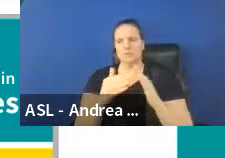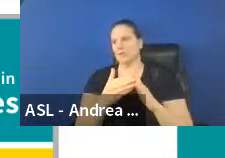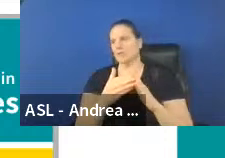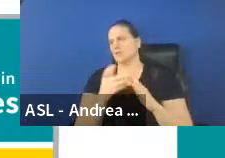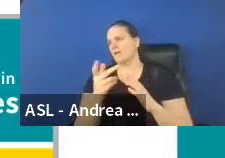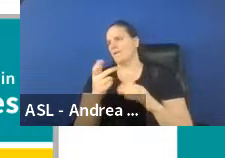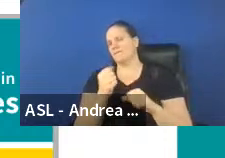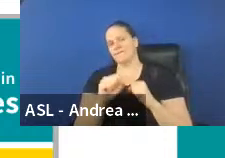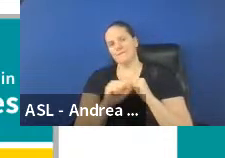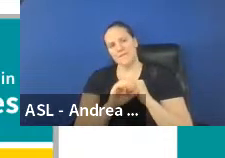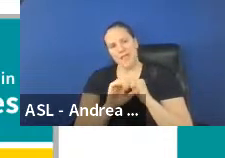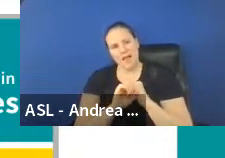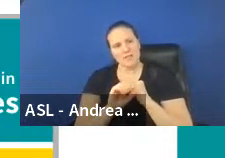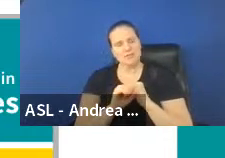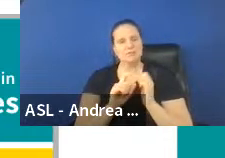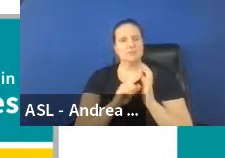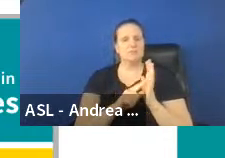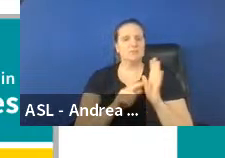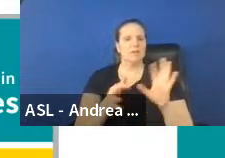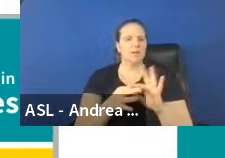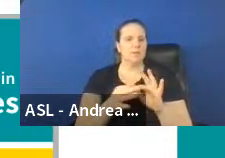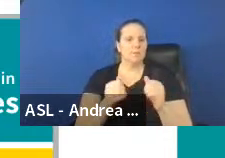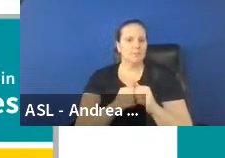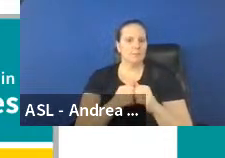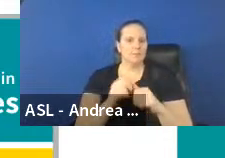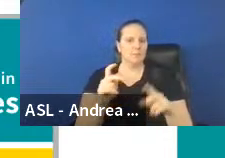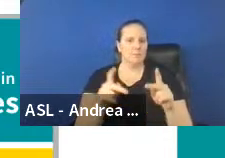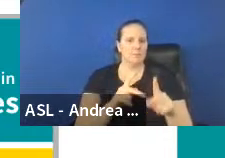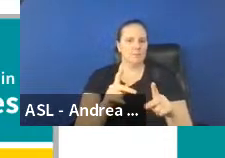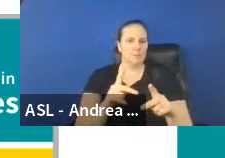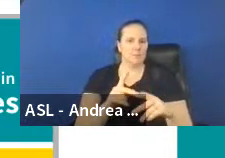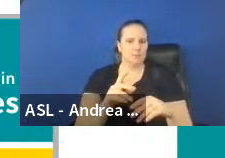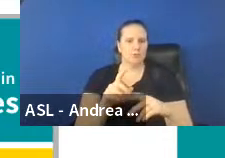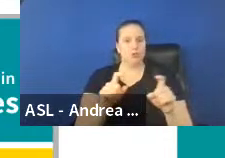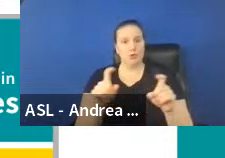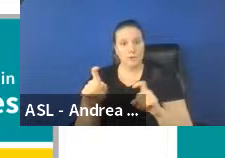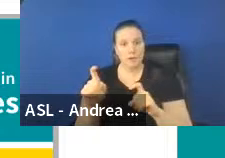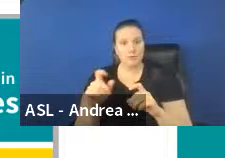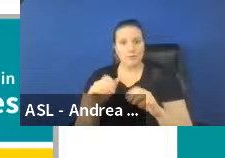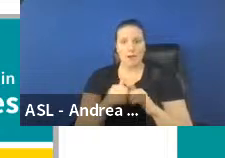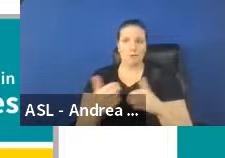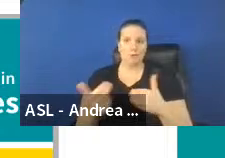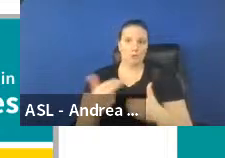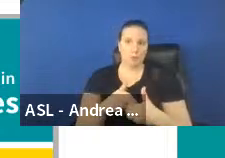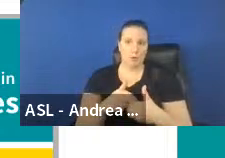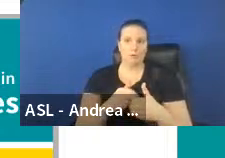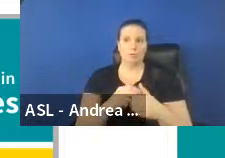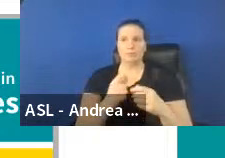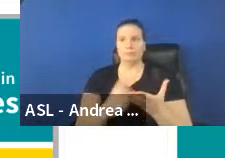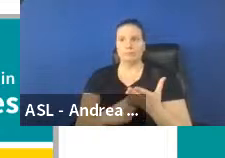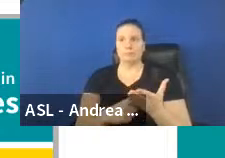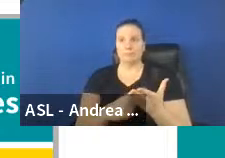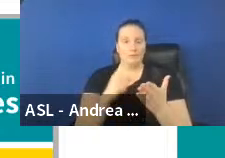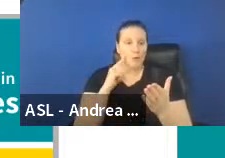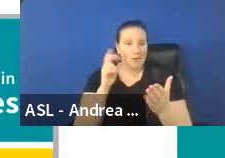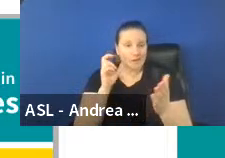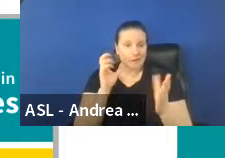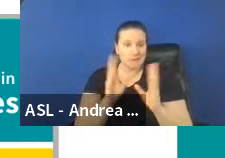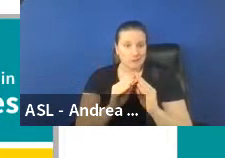flyers, linking people to the survey and to the information about how to join one of the briefings or listening